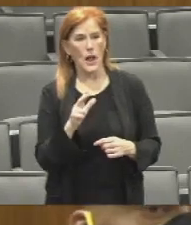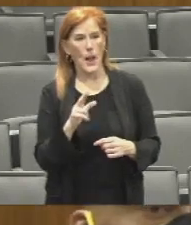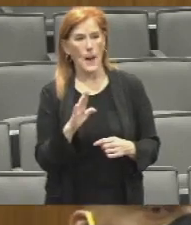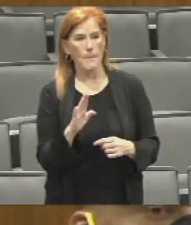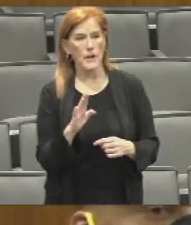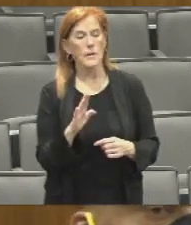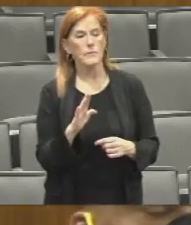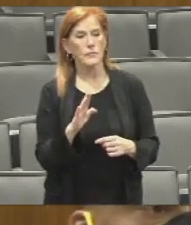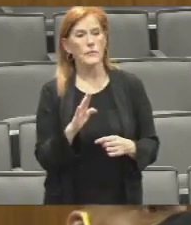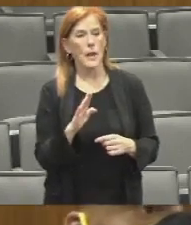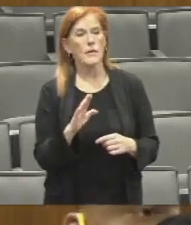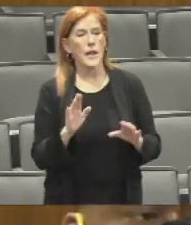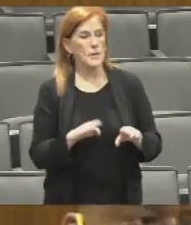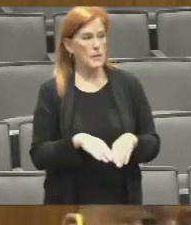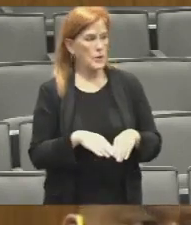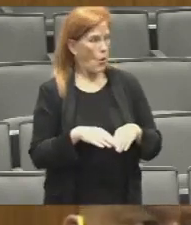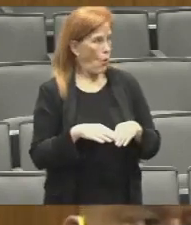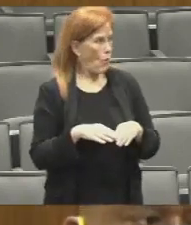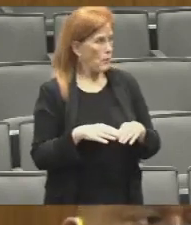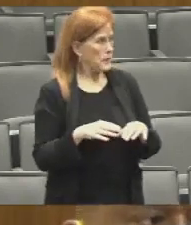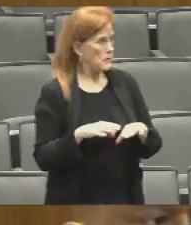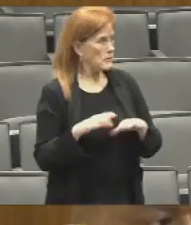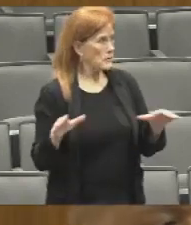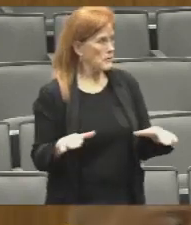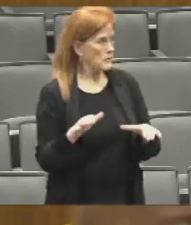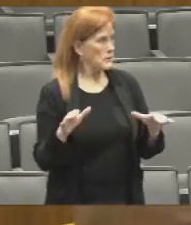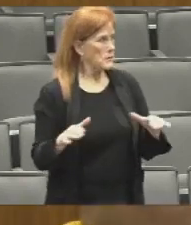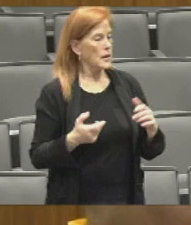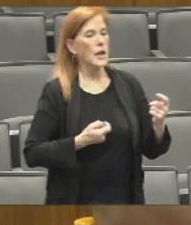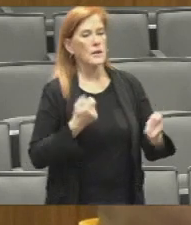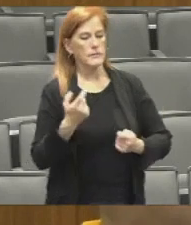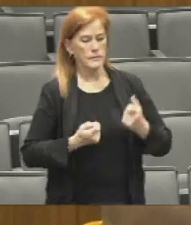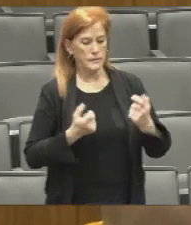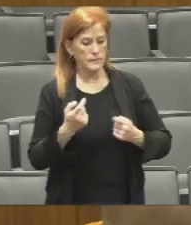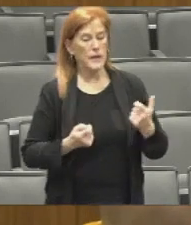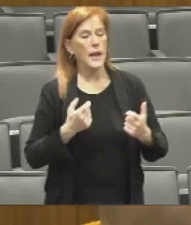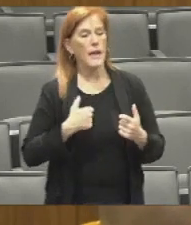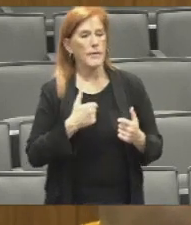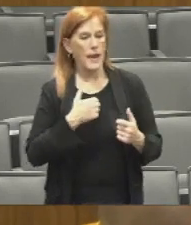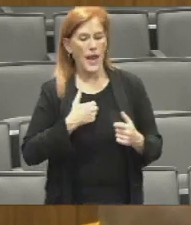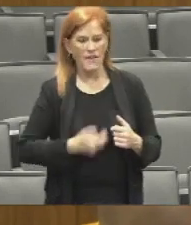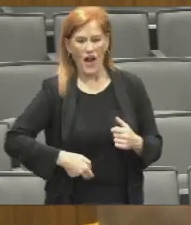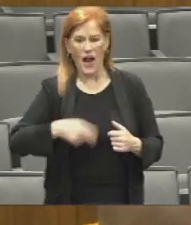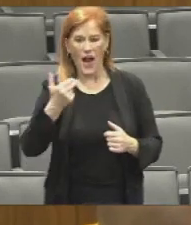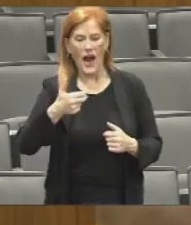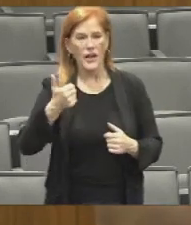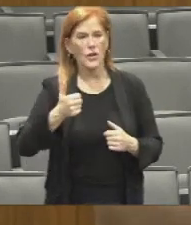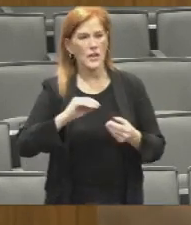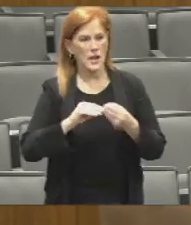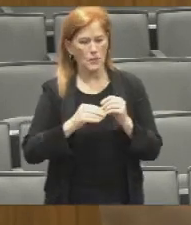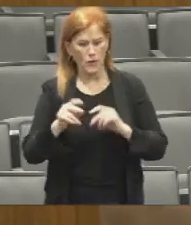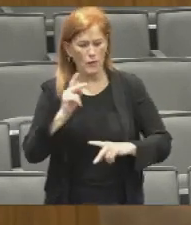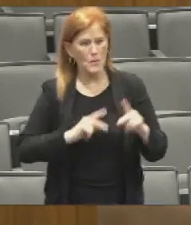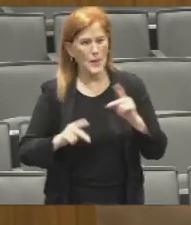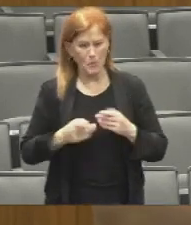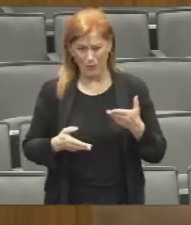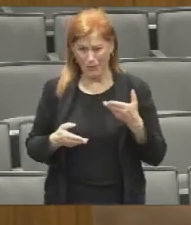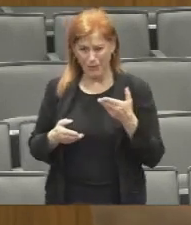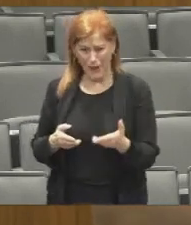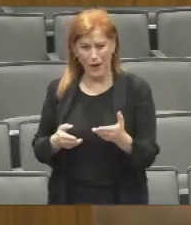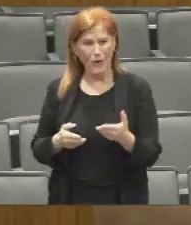been operating, and they have significant numbers of people in their facilities on the